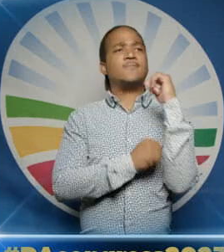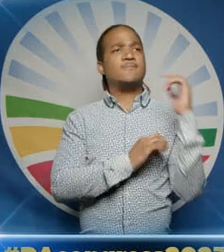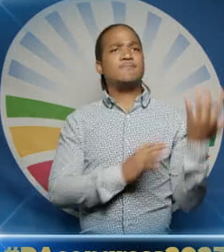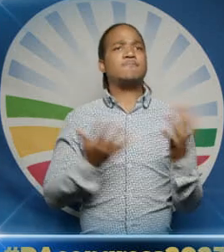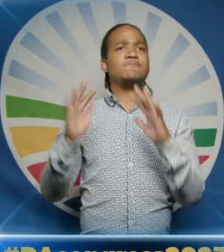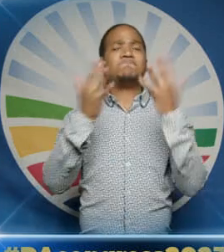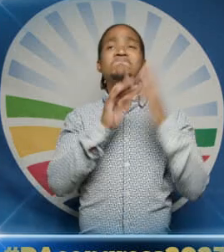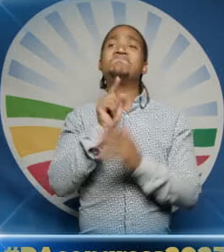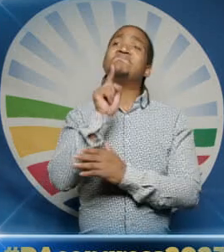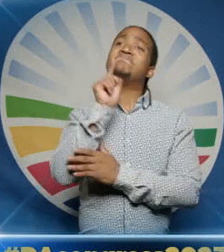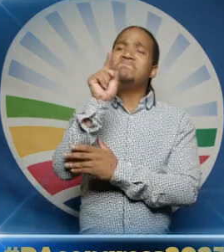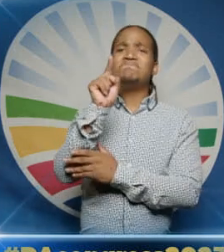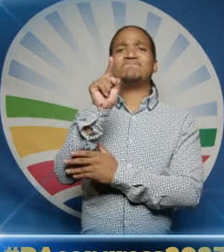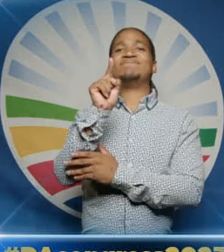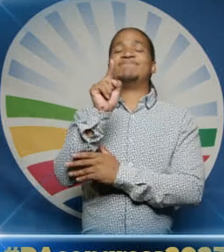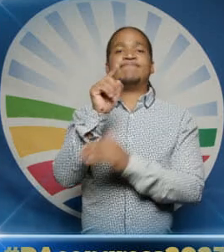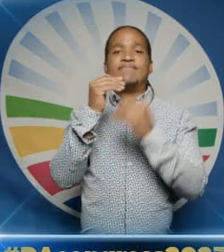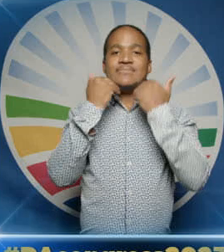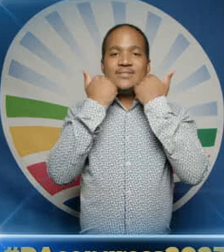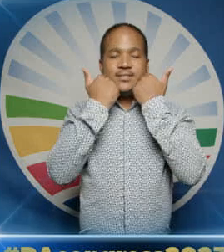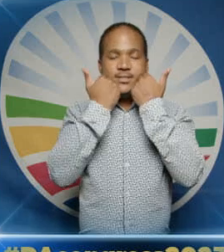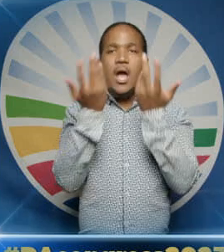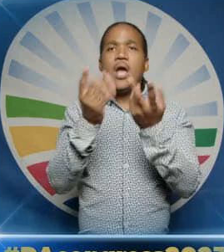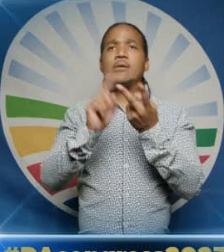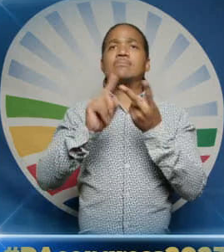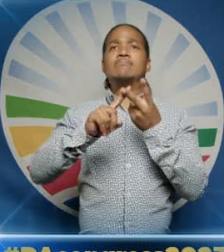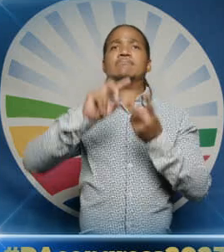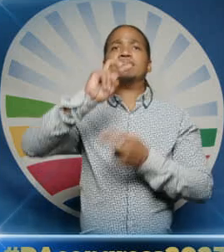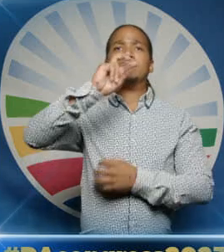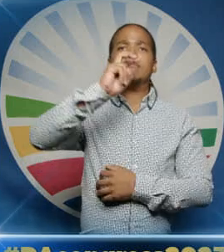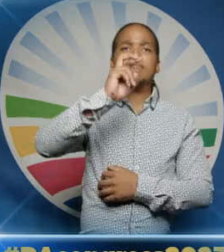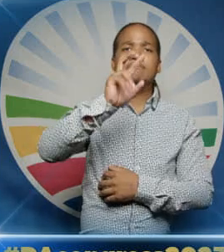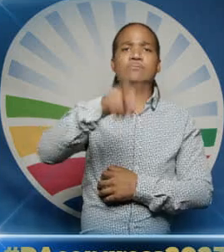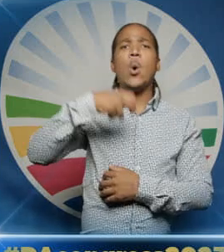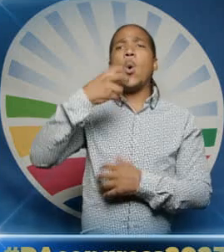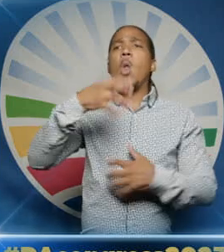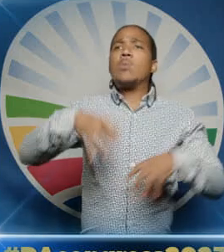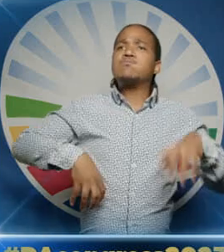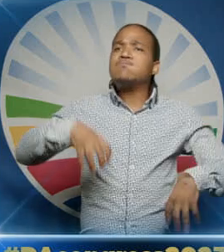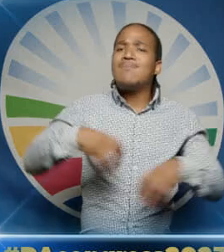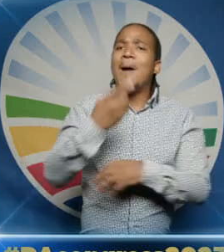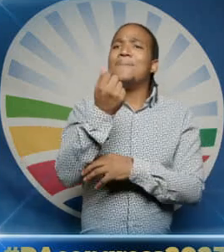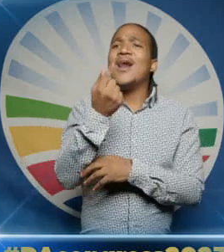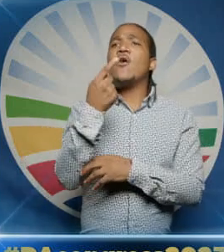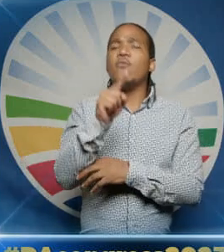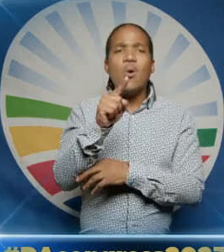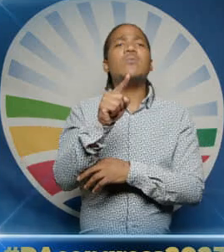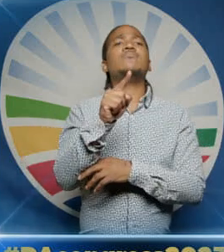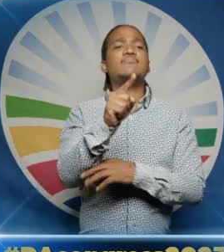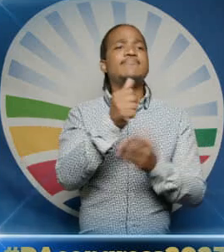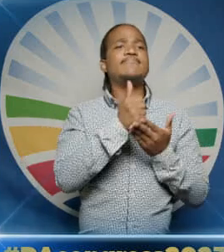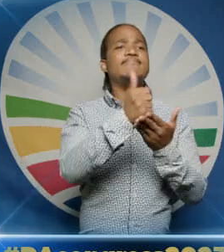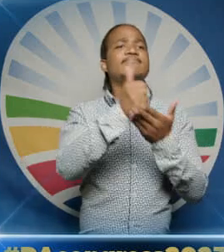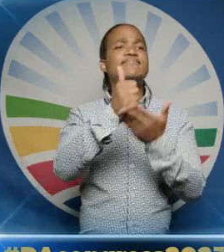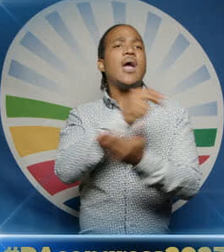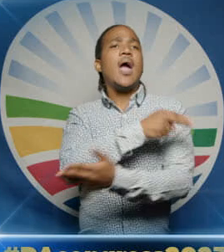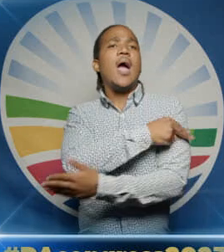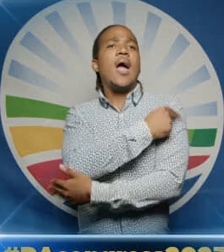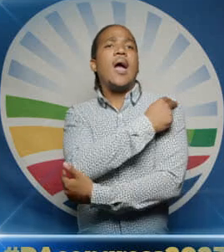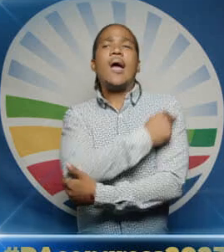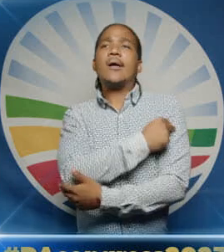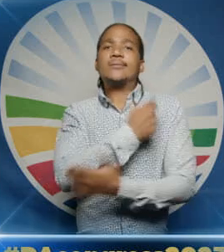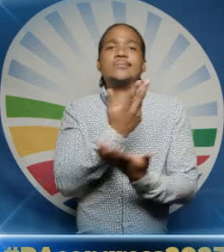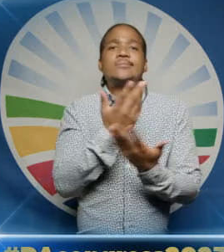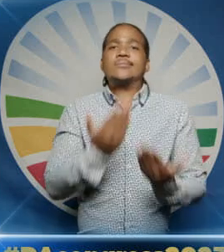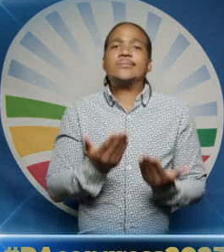They have shamelessly stolen money that was meant to provide better healthcare services for people during